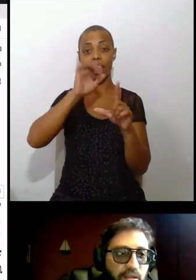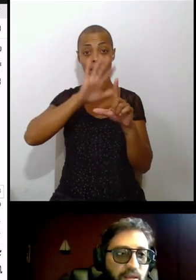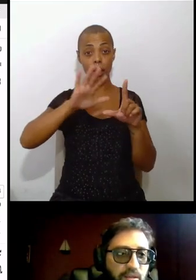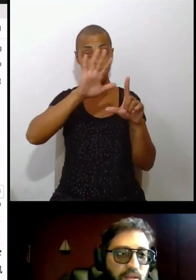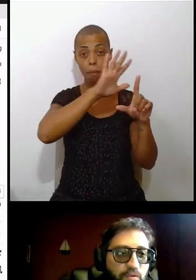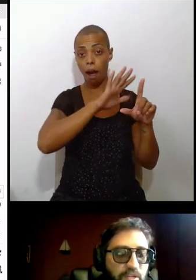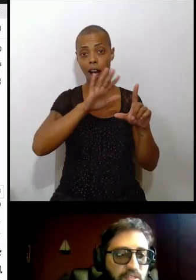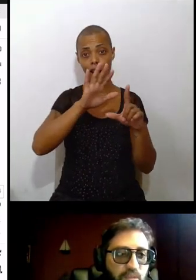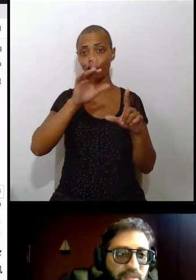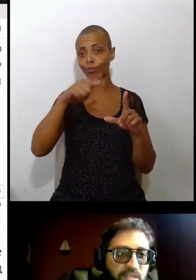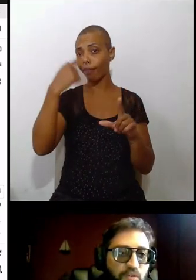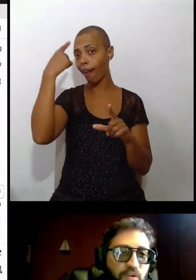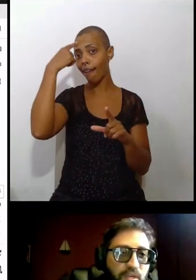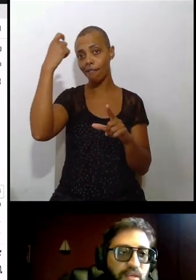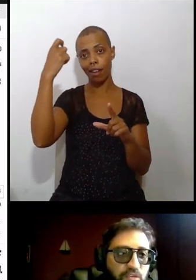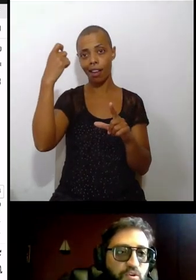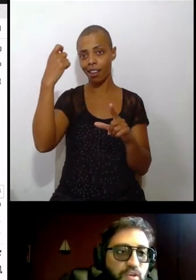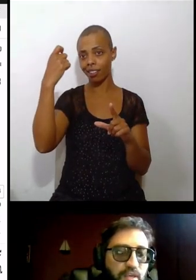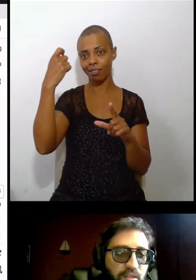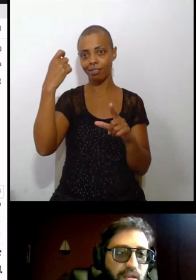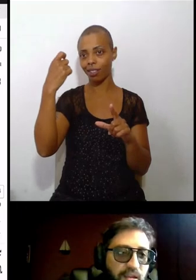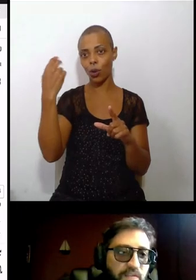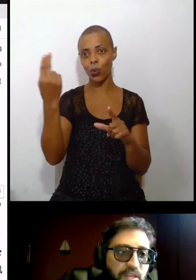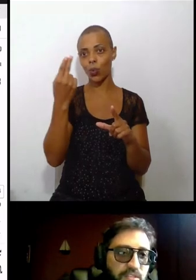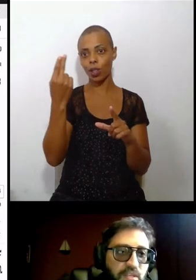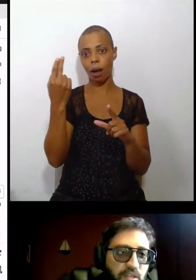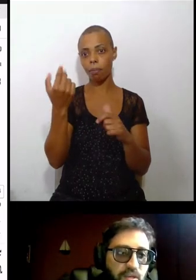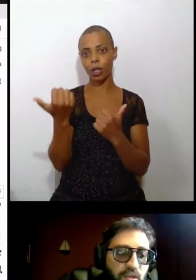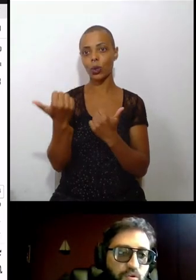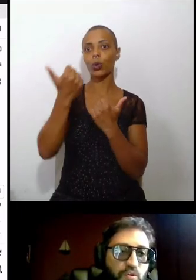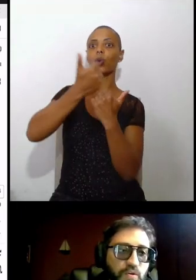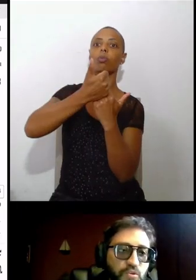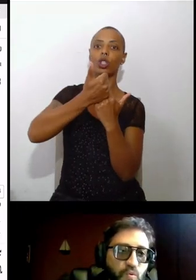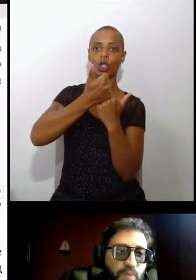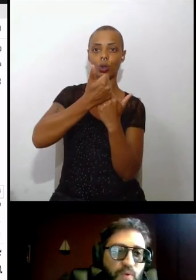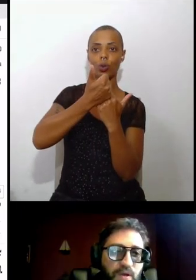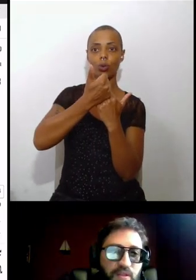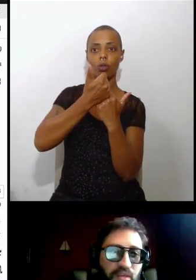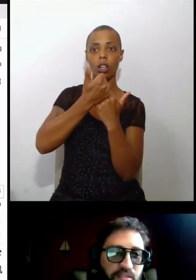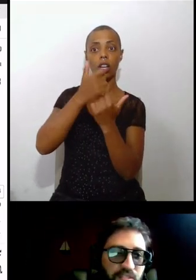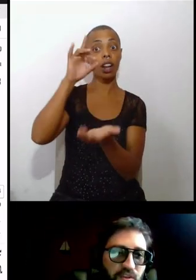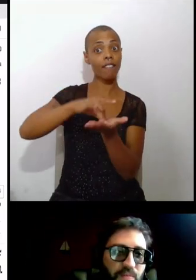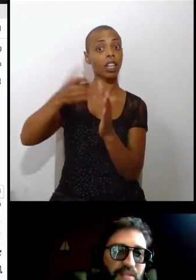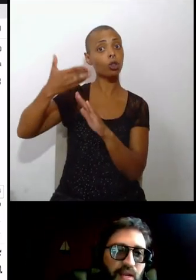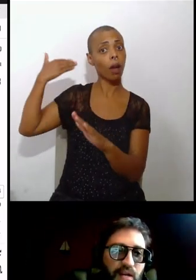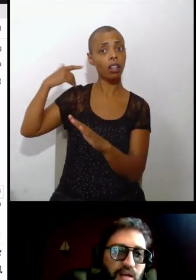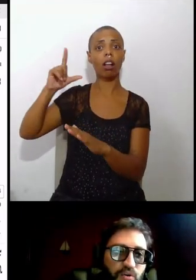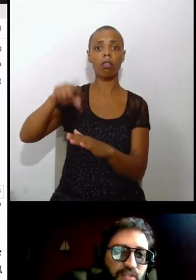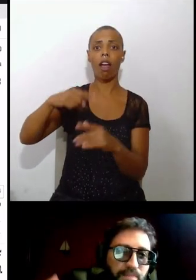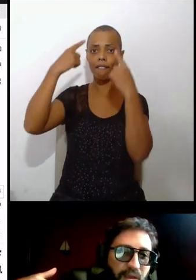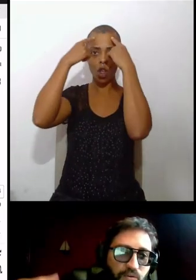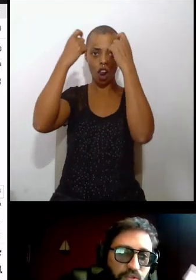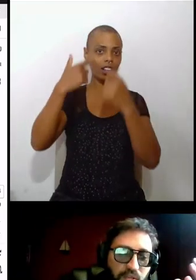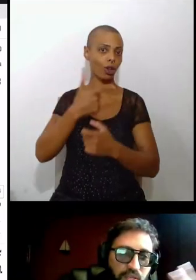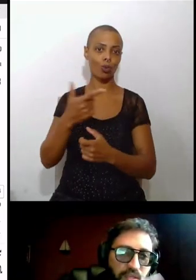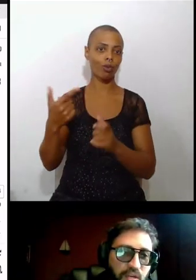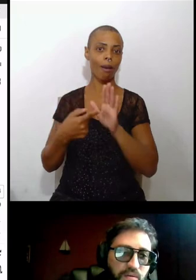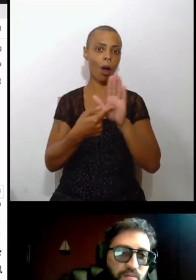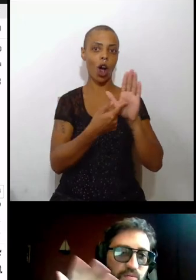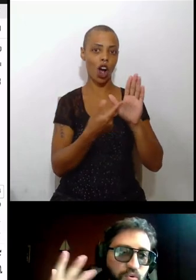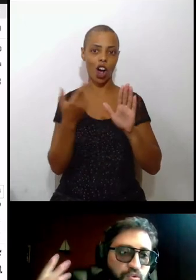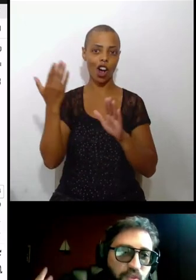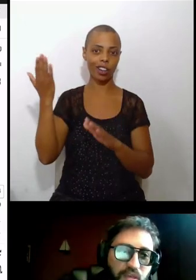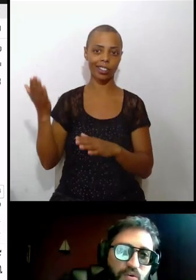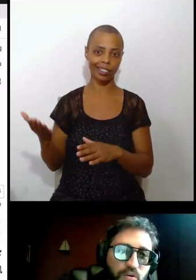these images are fictitious and they do not intend to replace the reality of violence that happened